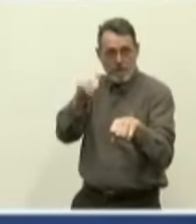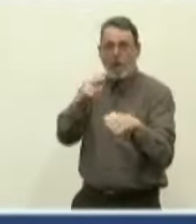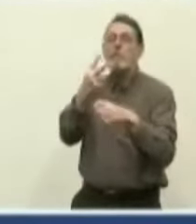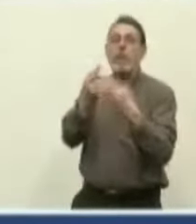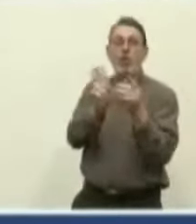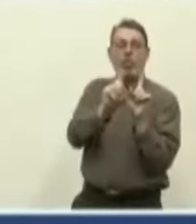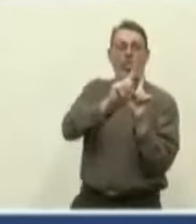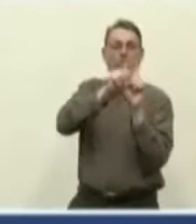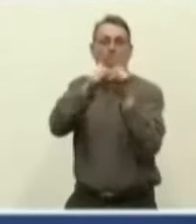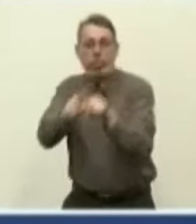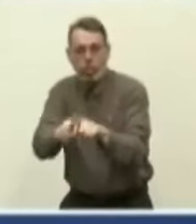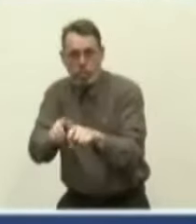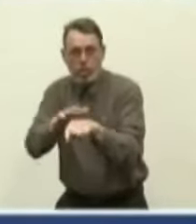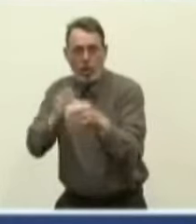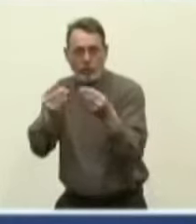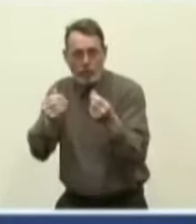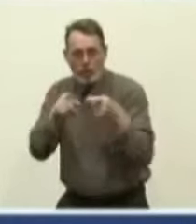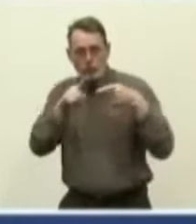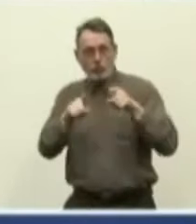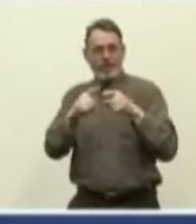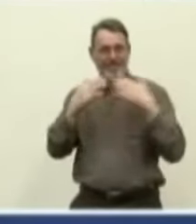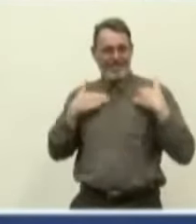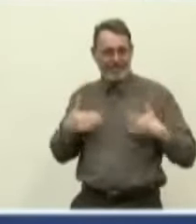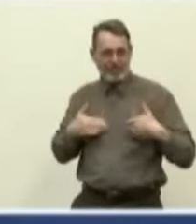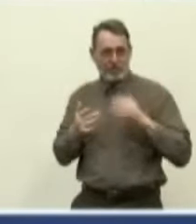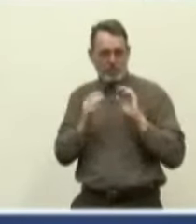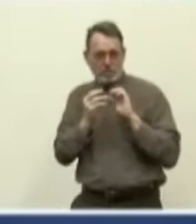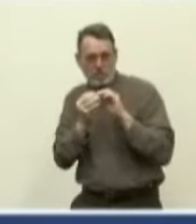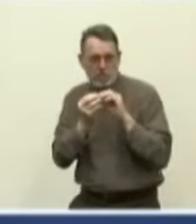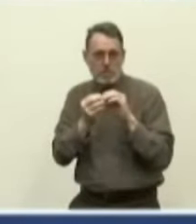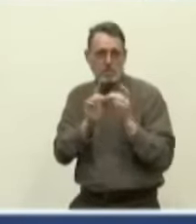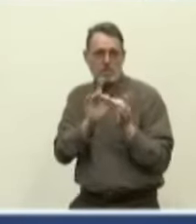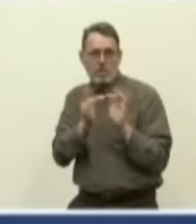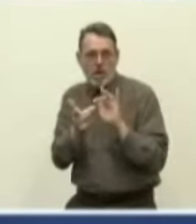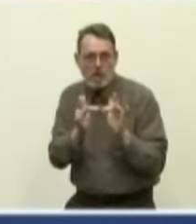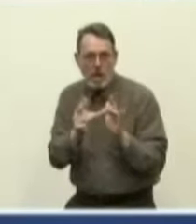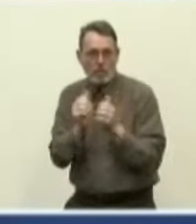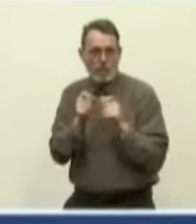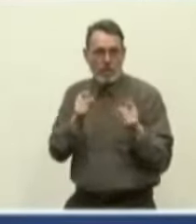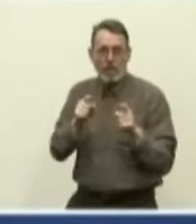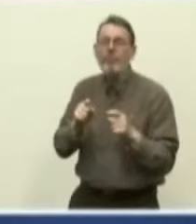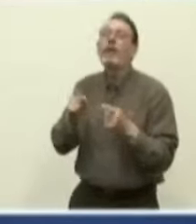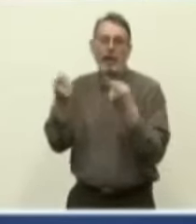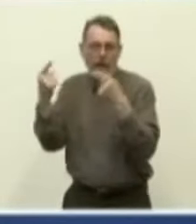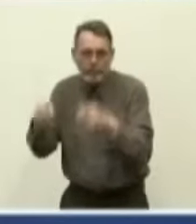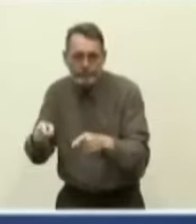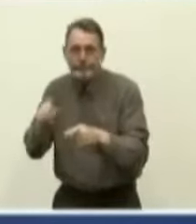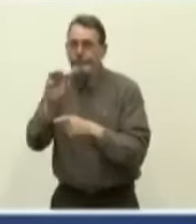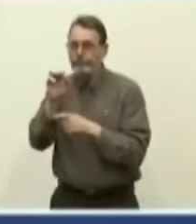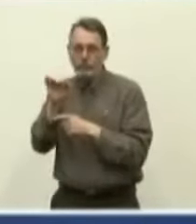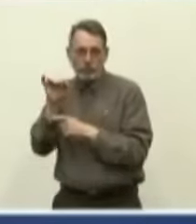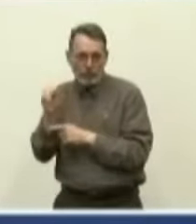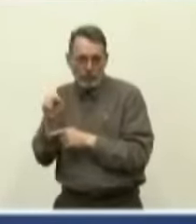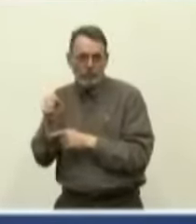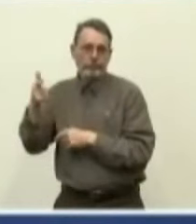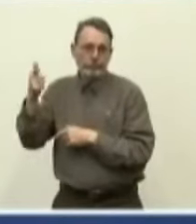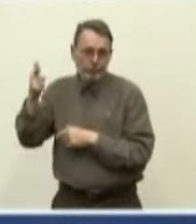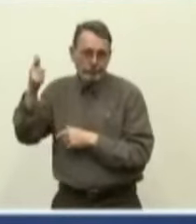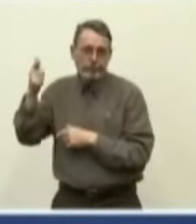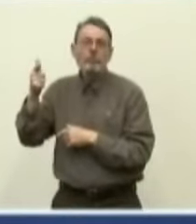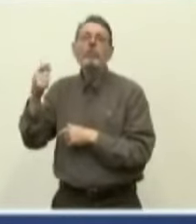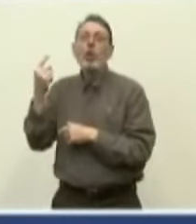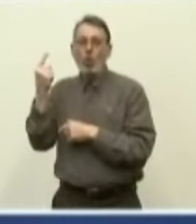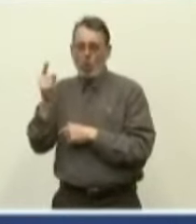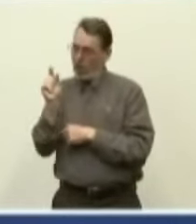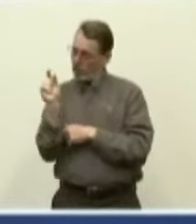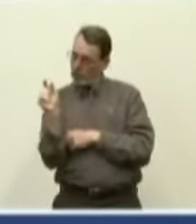ground. During the physical contact with Mr. Pittman, an officer-involved shooting occurred, which resulted in one round